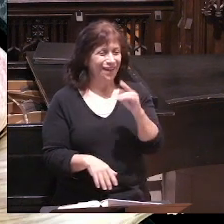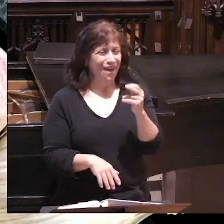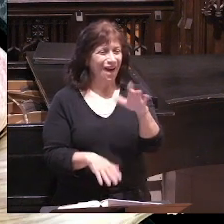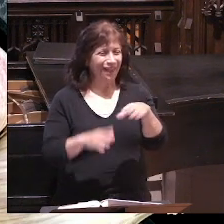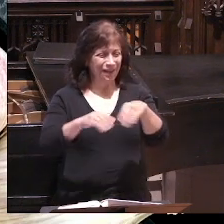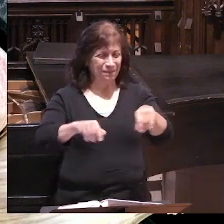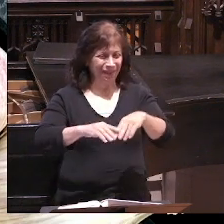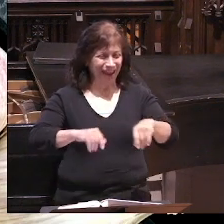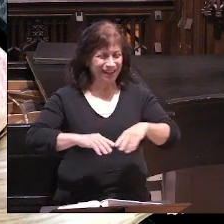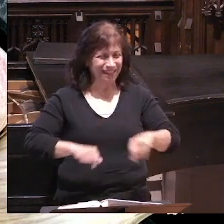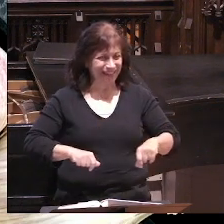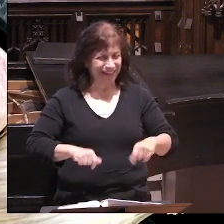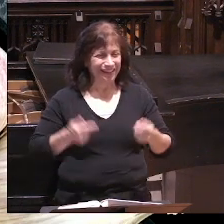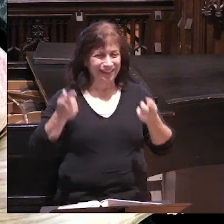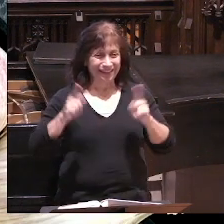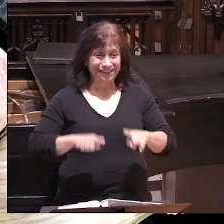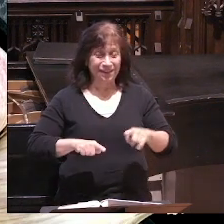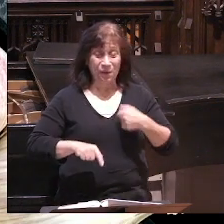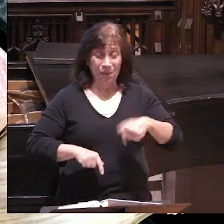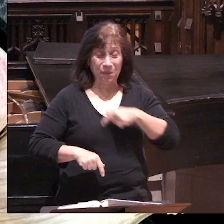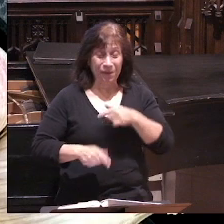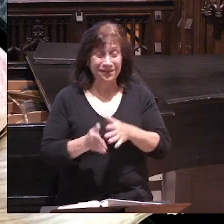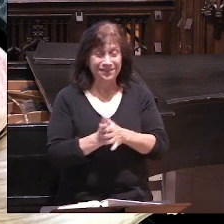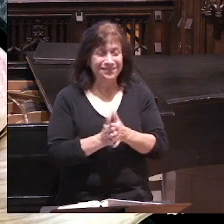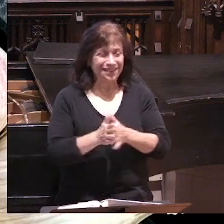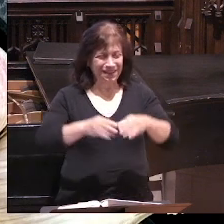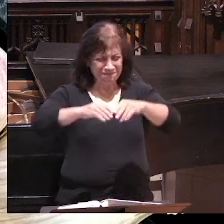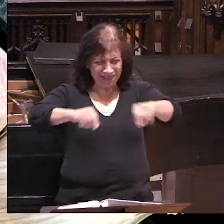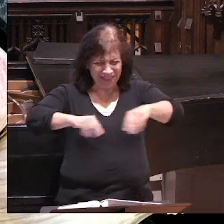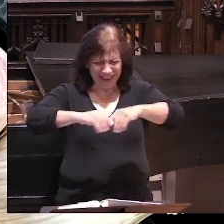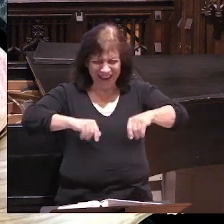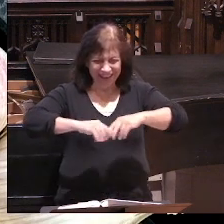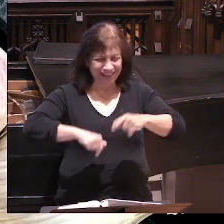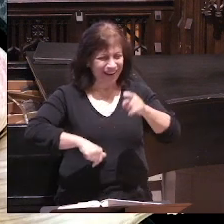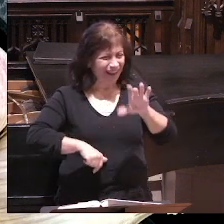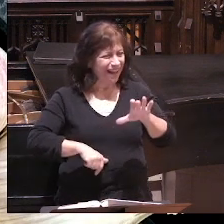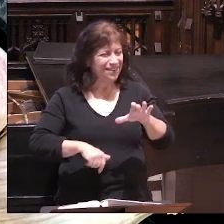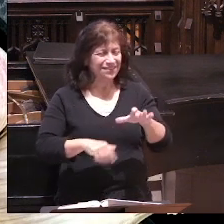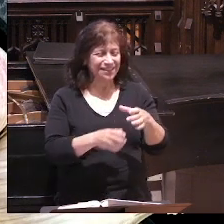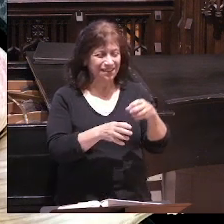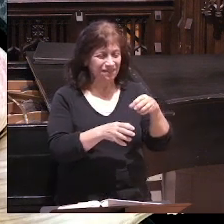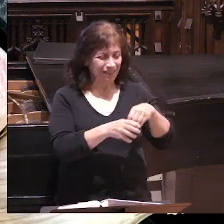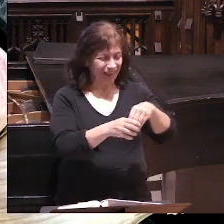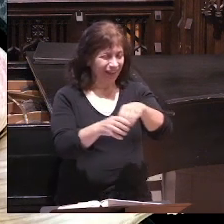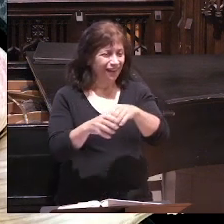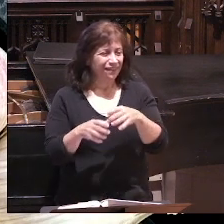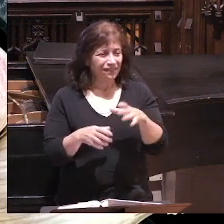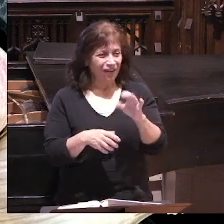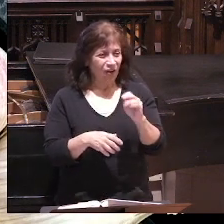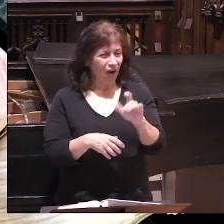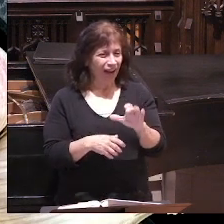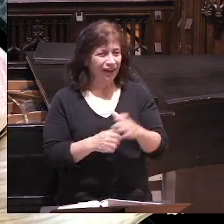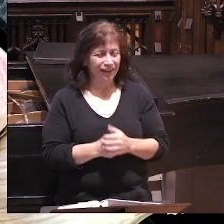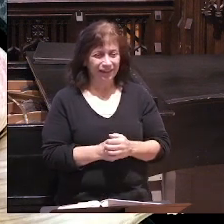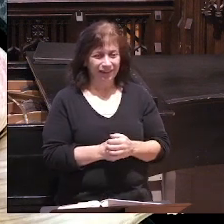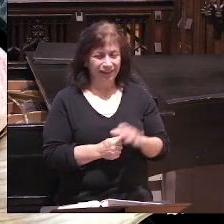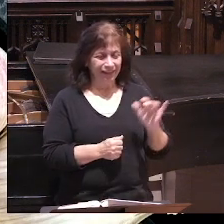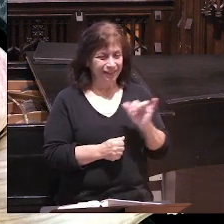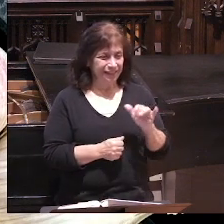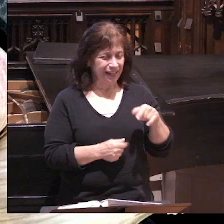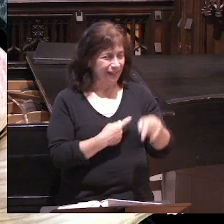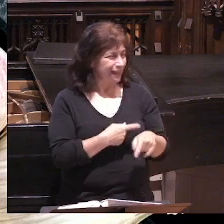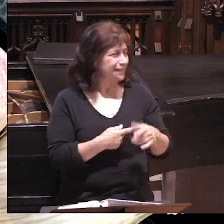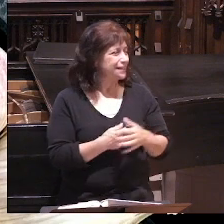And so we got to plant hundreds and hundreds of cloves of garlic, just like these.